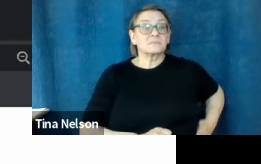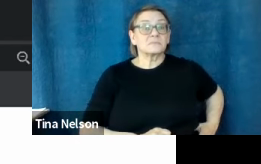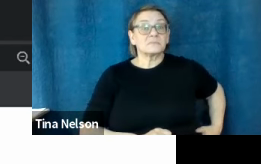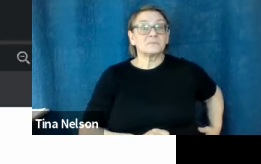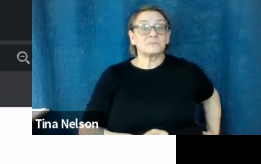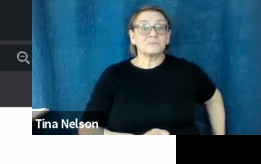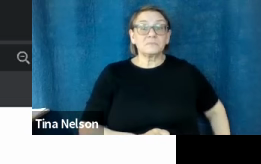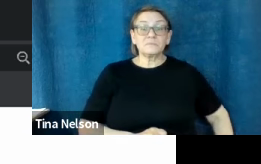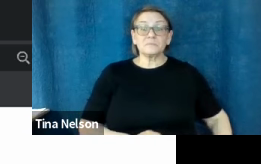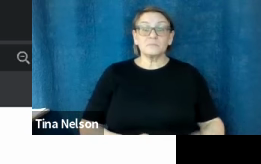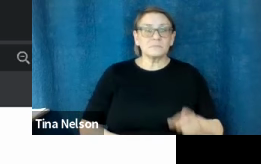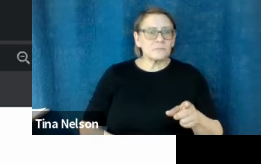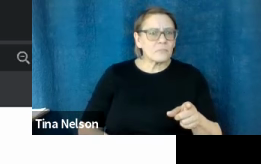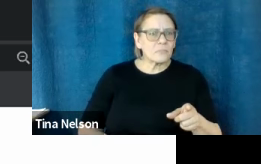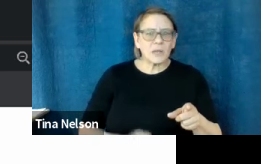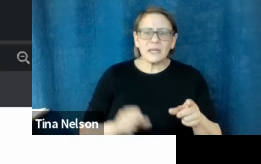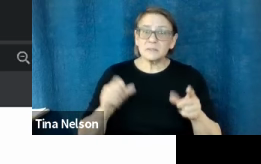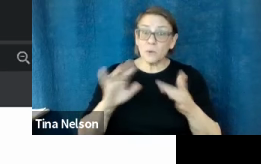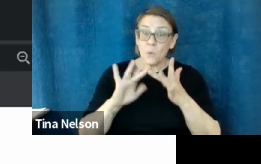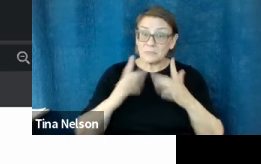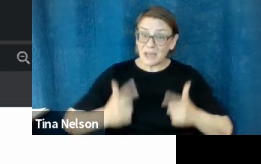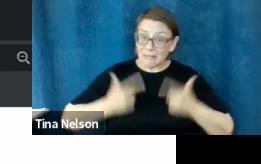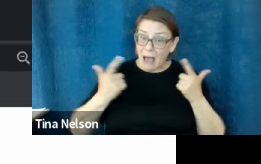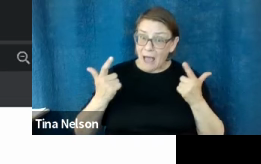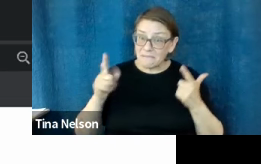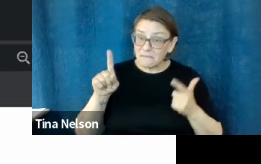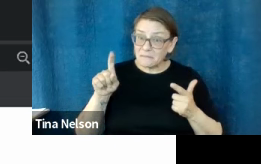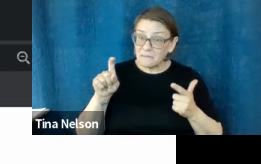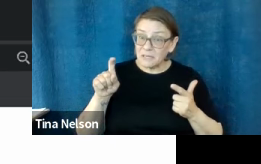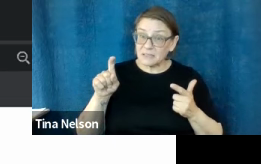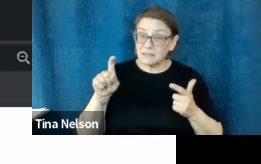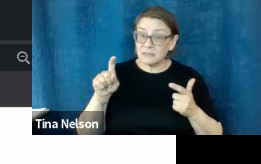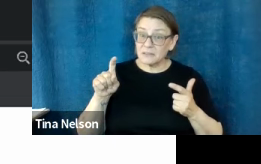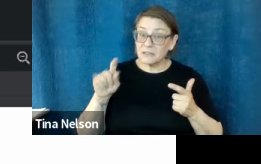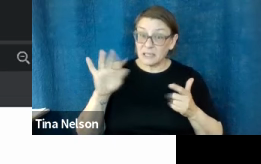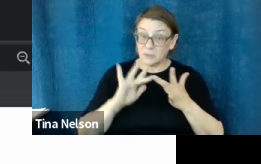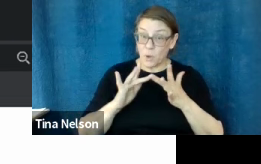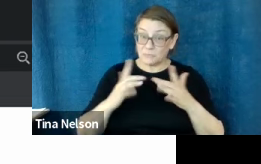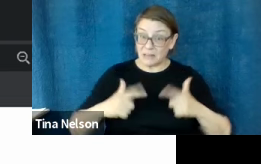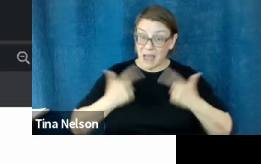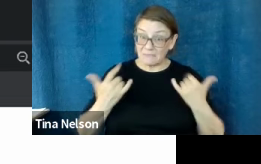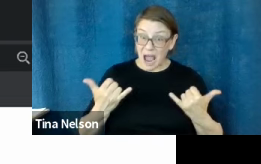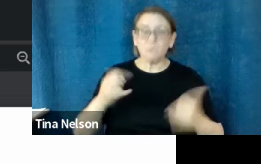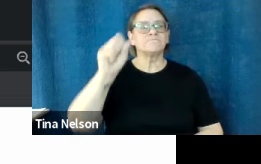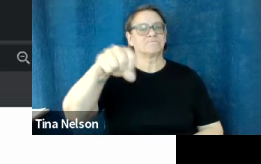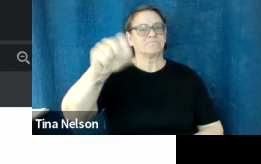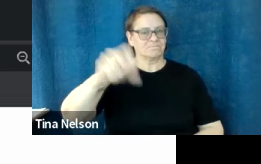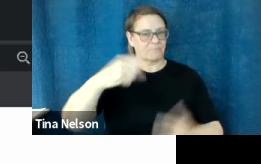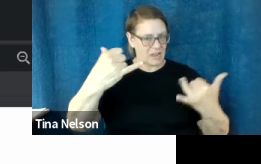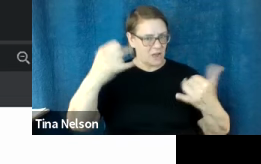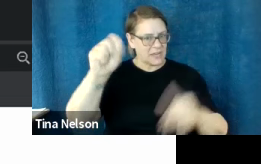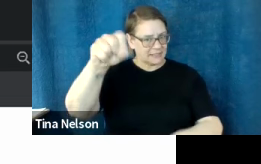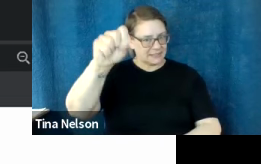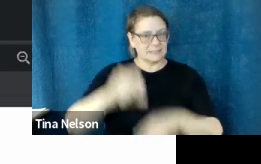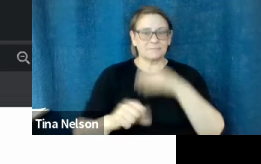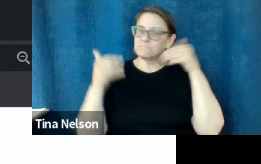Sure, Is great. the website live? I'm sorry? Is the website live? Yes, now? it is live. Yep. Awesome.